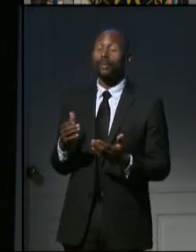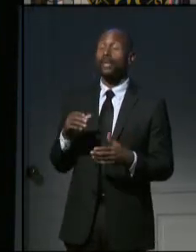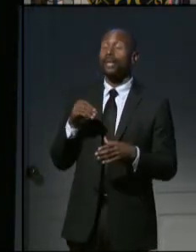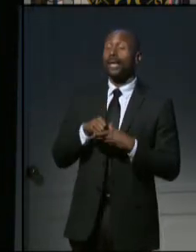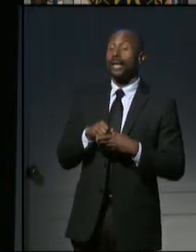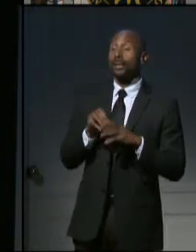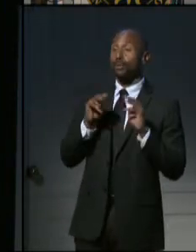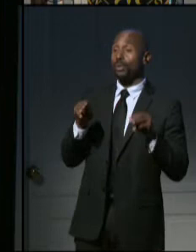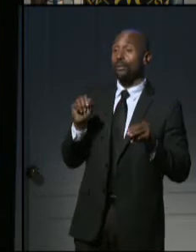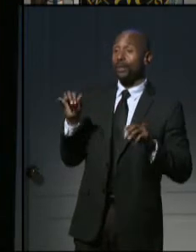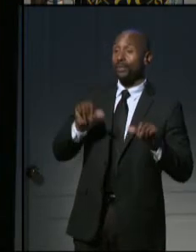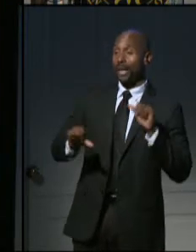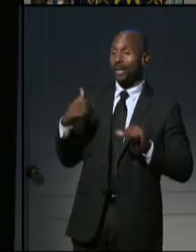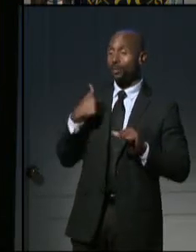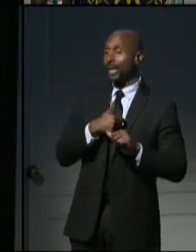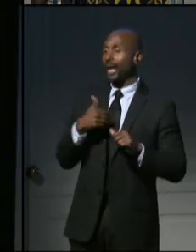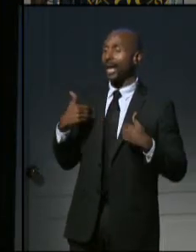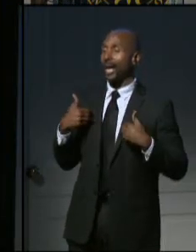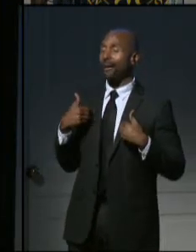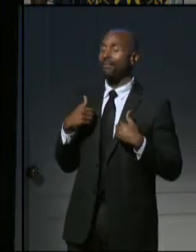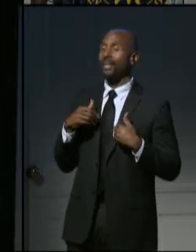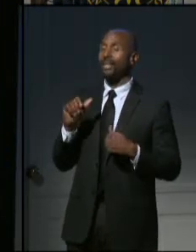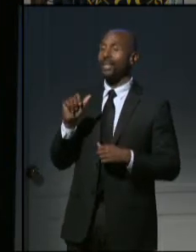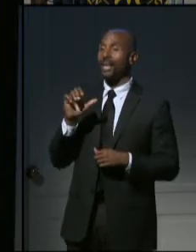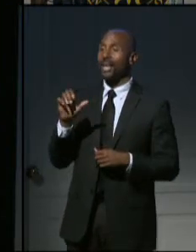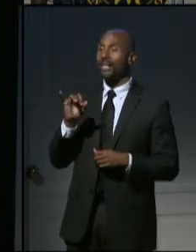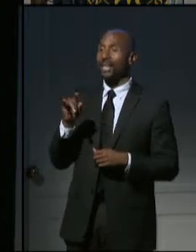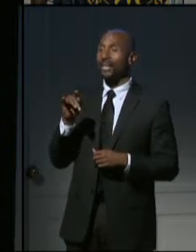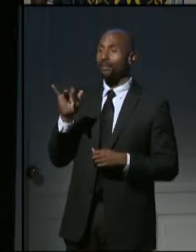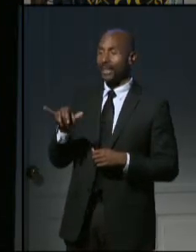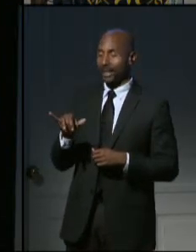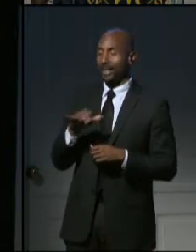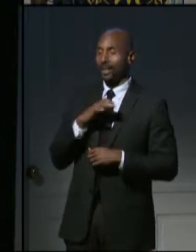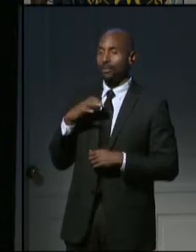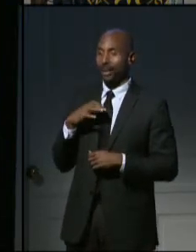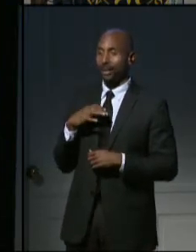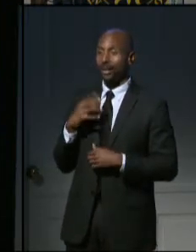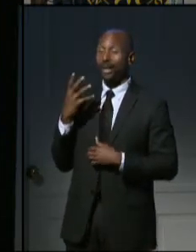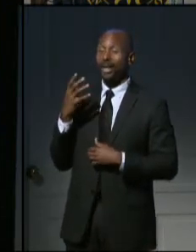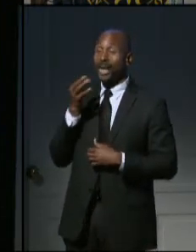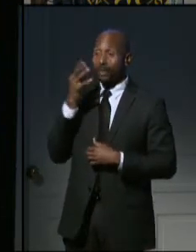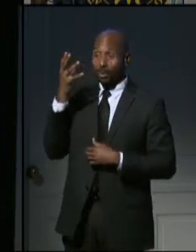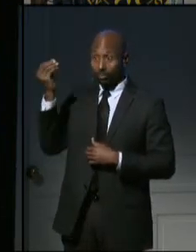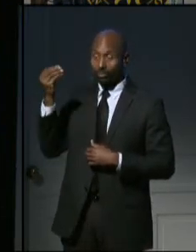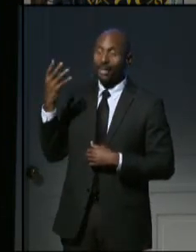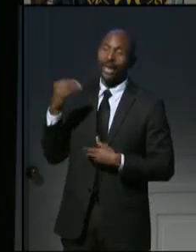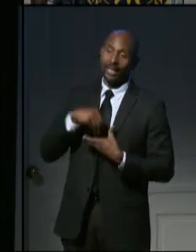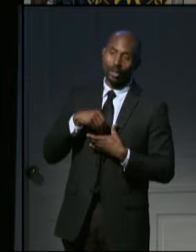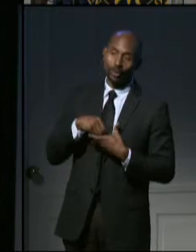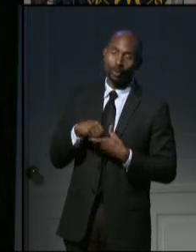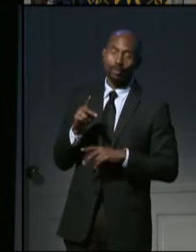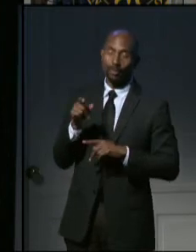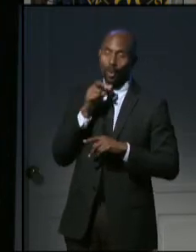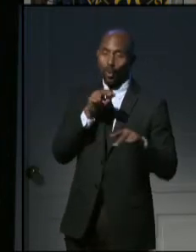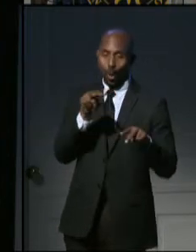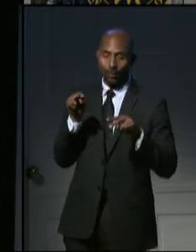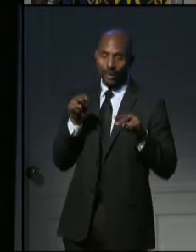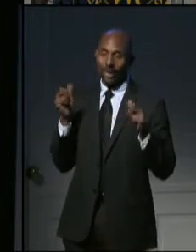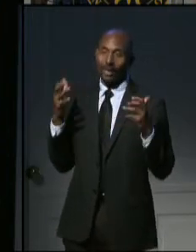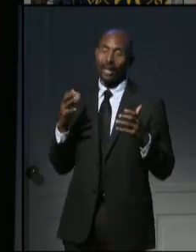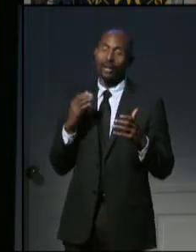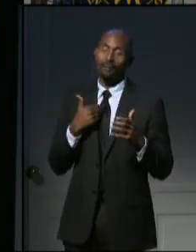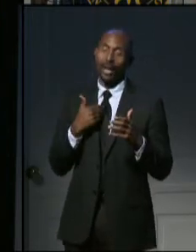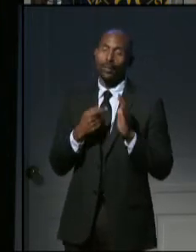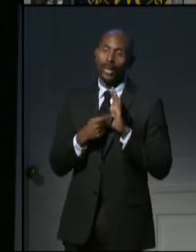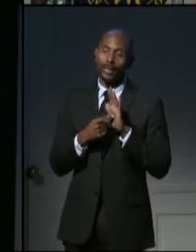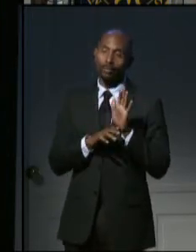committee that has some external experts as well as people internal that kind of oversee a lot of our exhibit development.